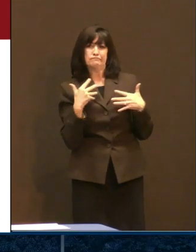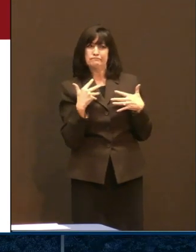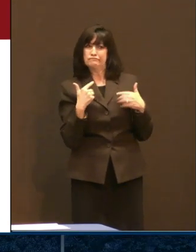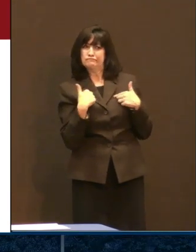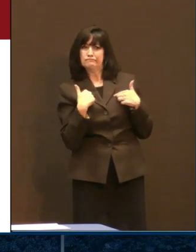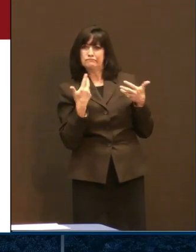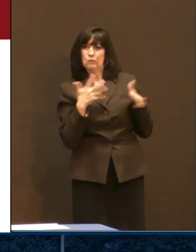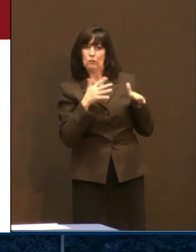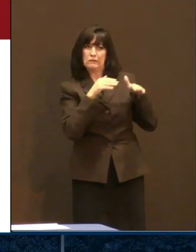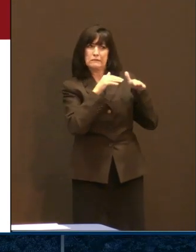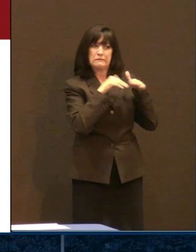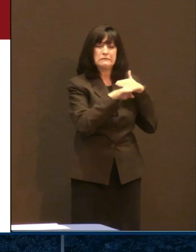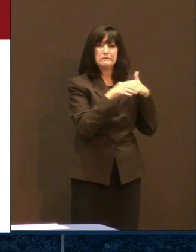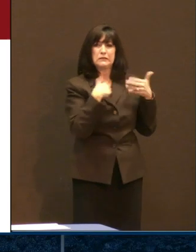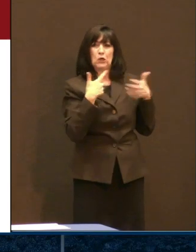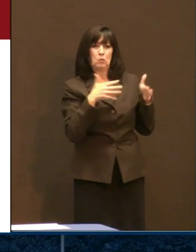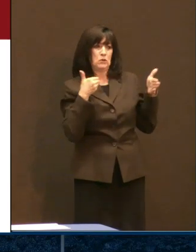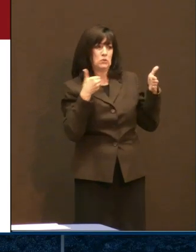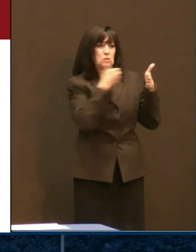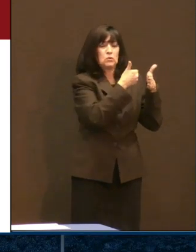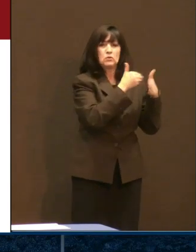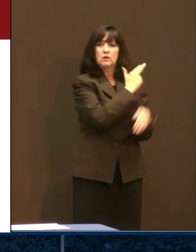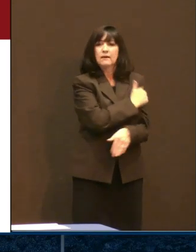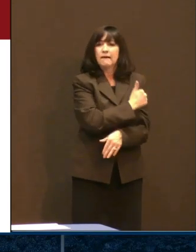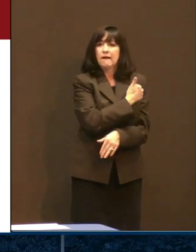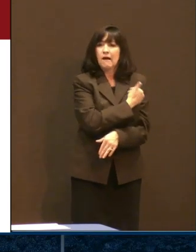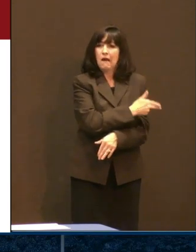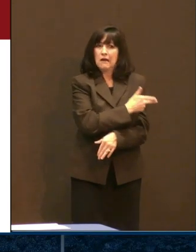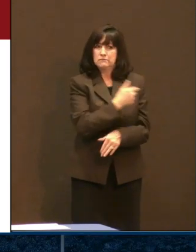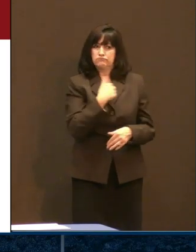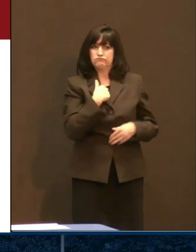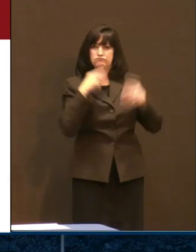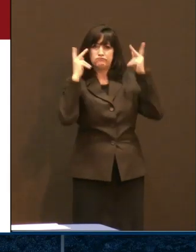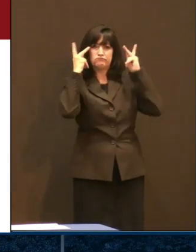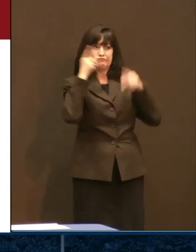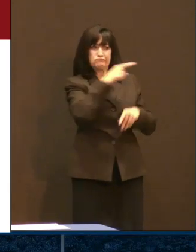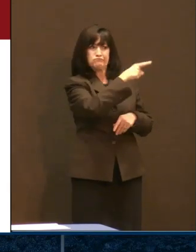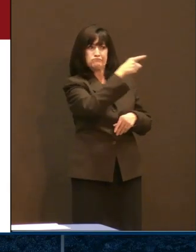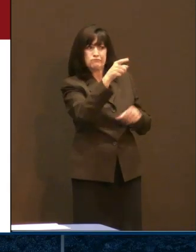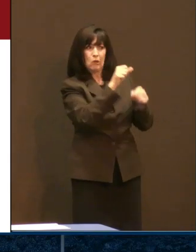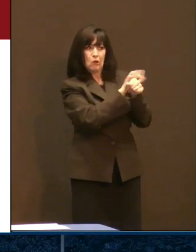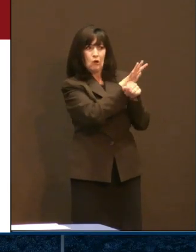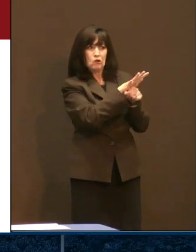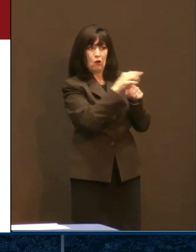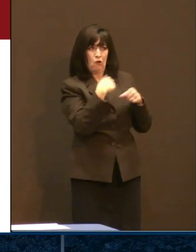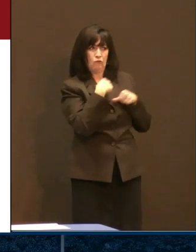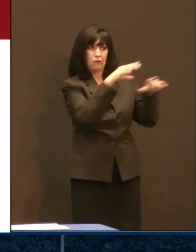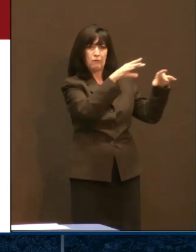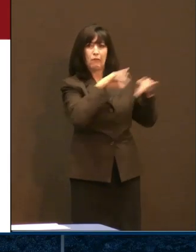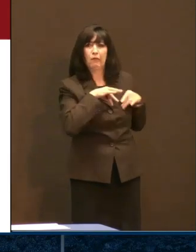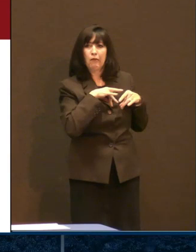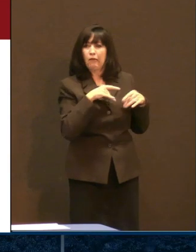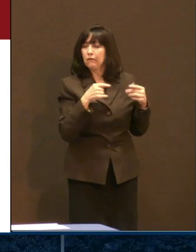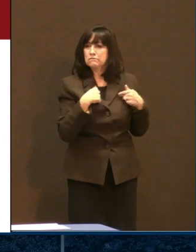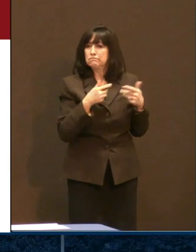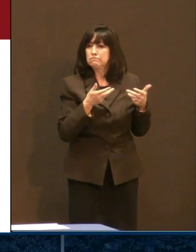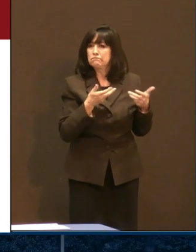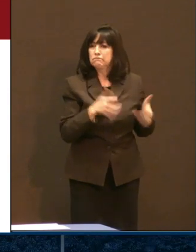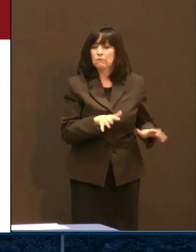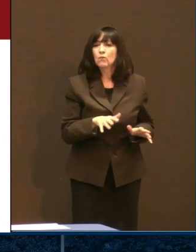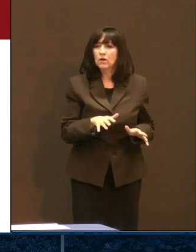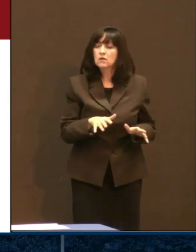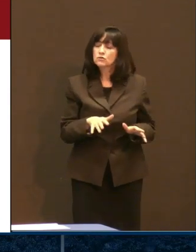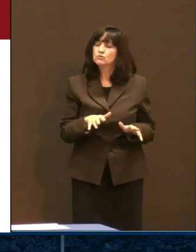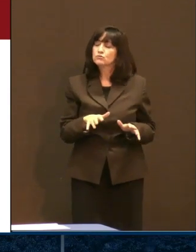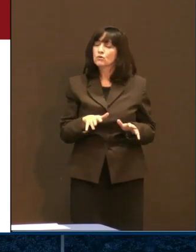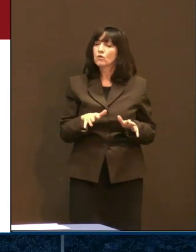we've done testing through the LACC and on the Route 9 corridor, and I'm hearing they're going to move into Northeast Wilmington and